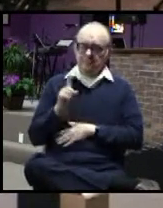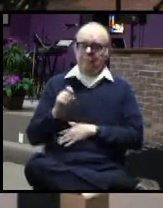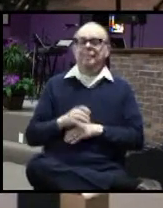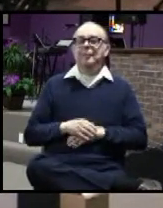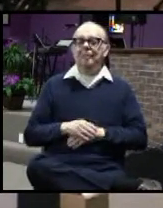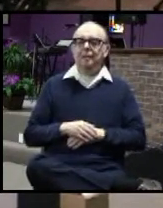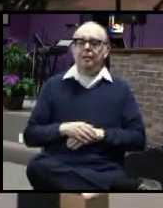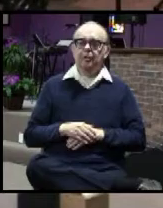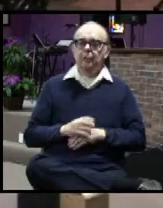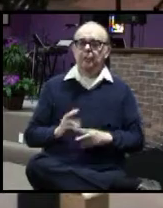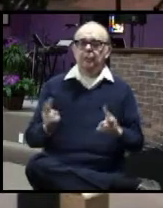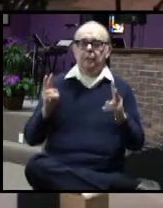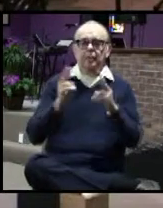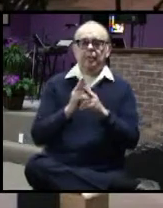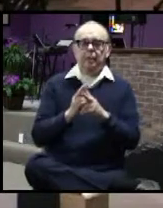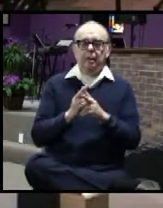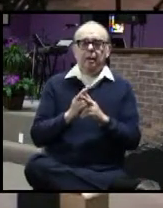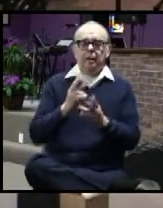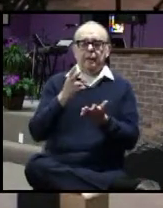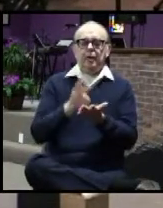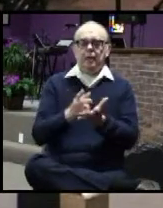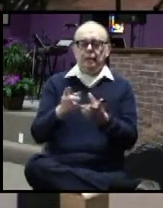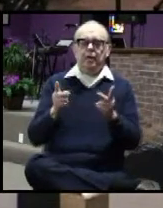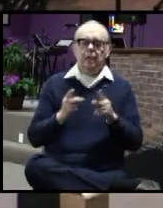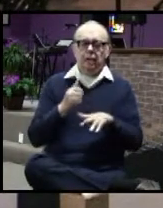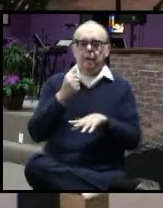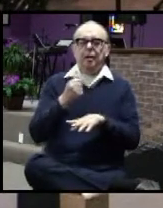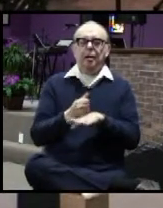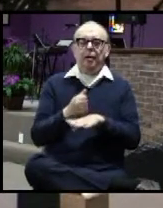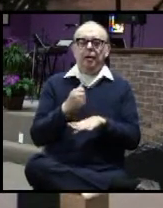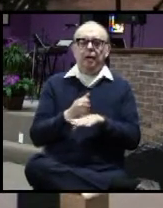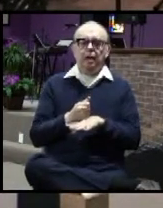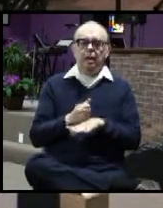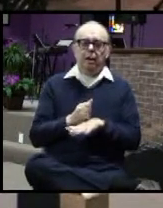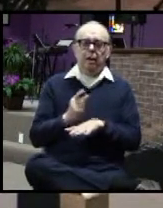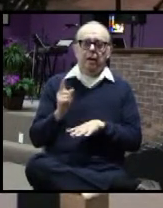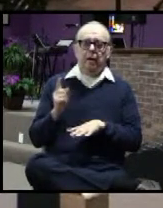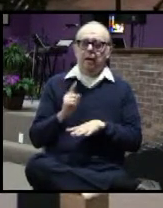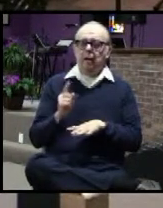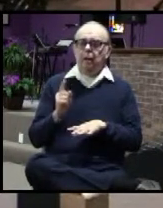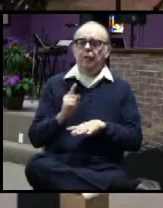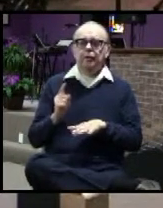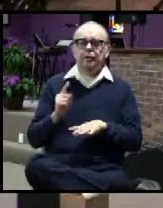The value of a parking spot is based upon where's the shade.